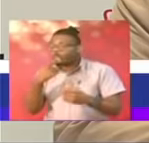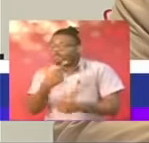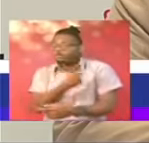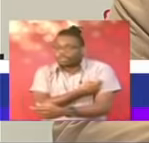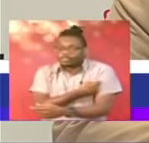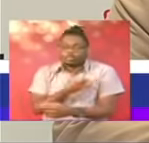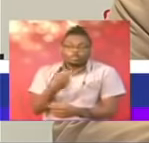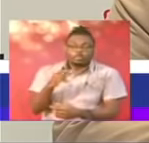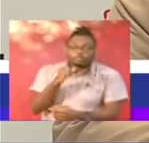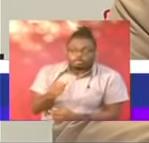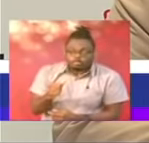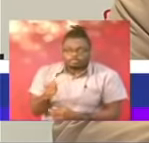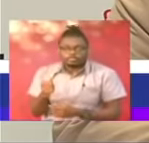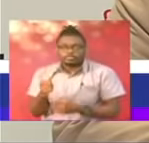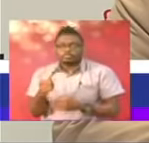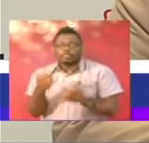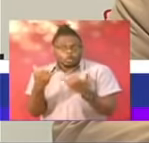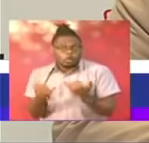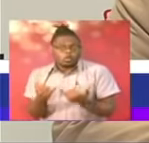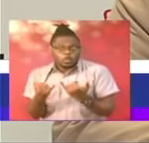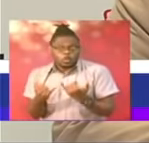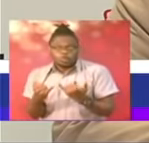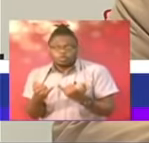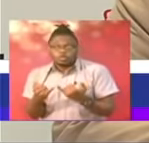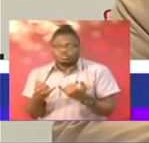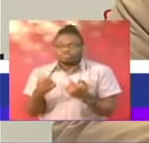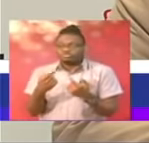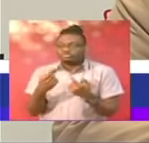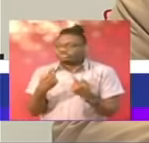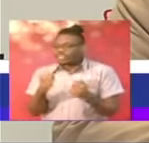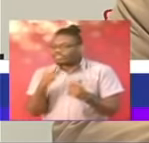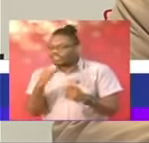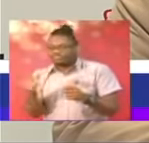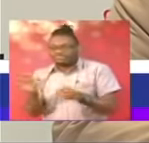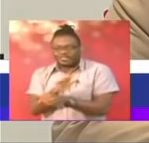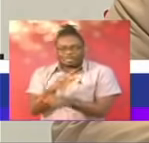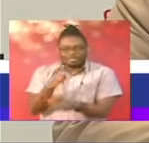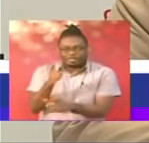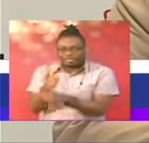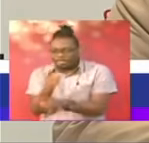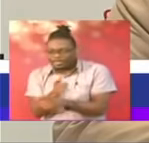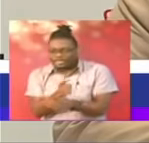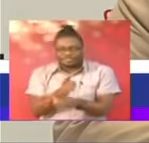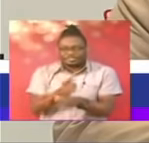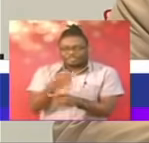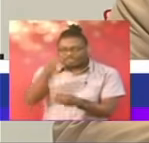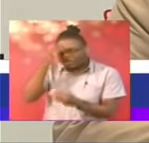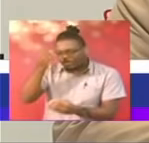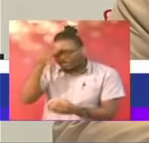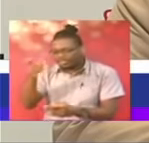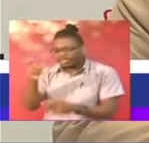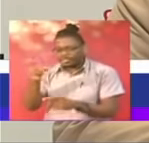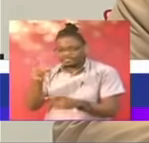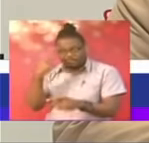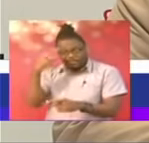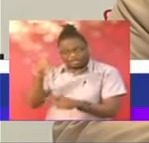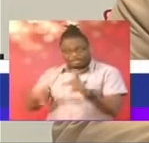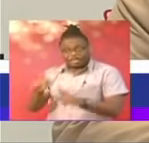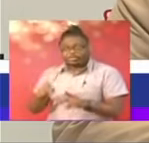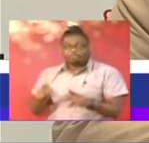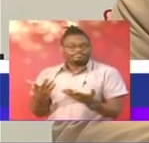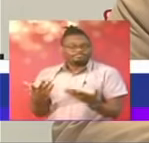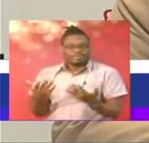a breakthrough, given the fact that we don't really have a proper denominator on how many of the people may or may not have been vaccinated